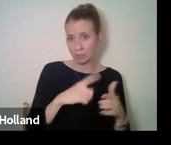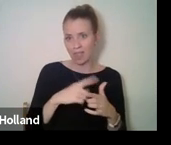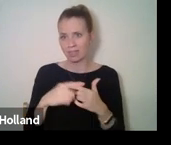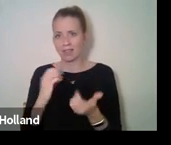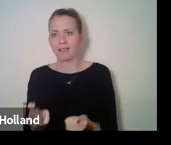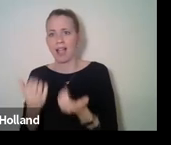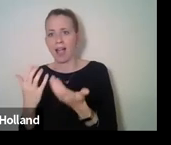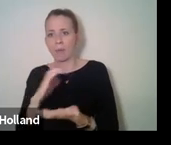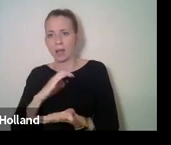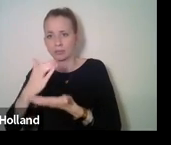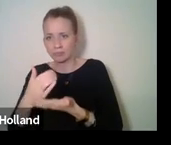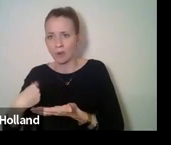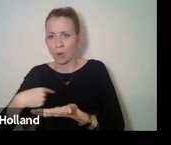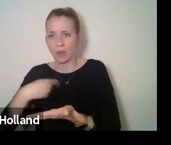question.